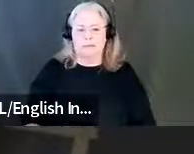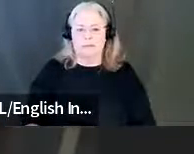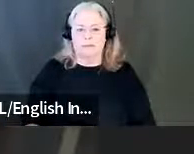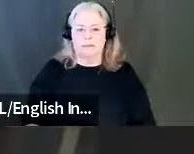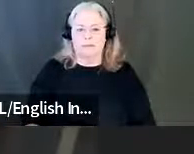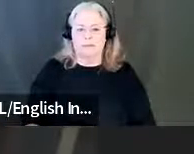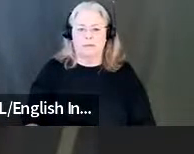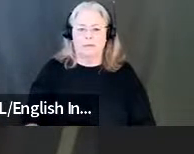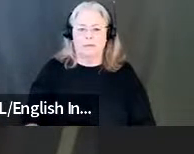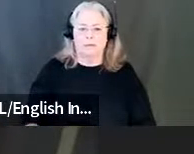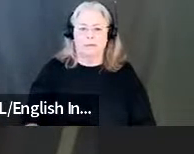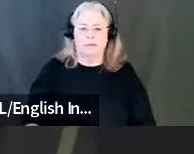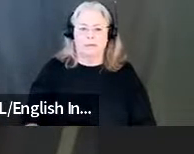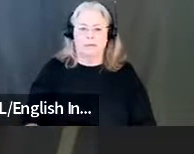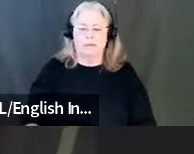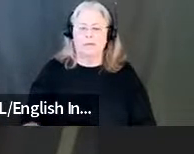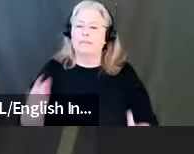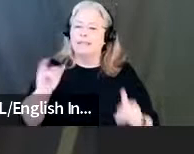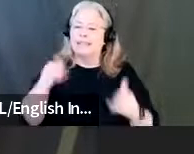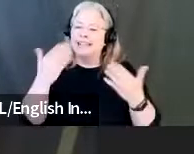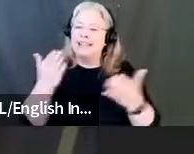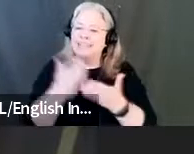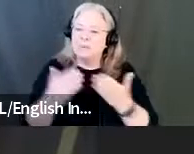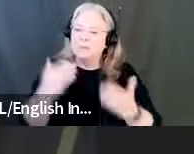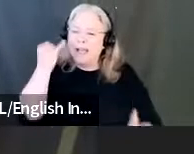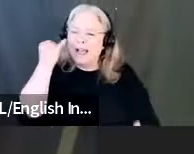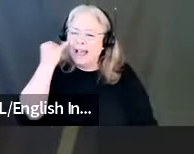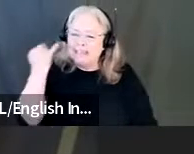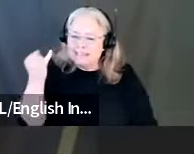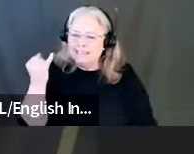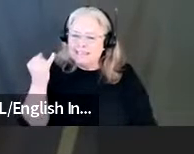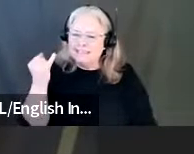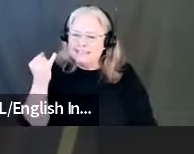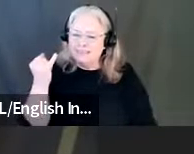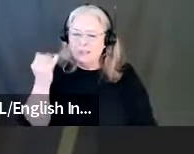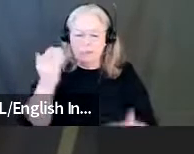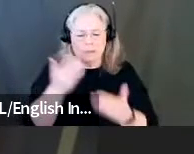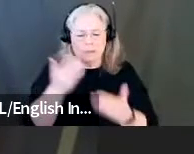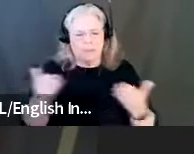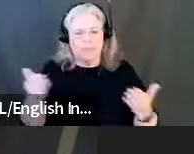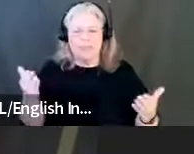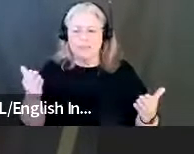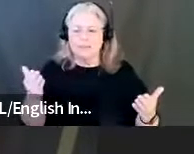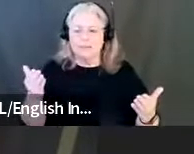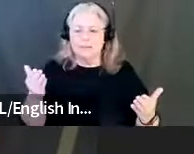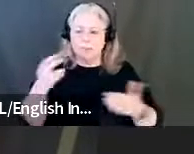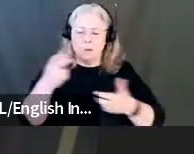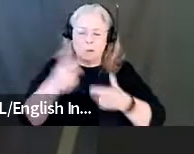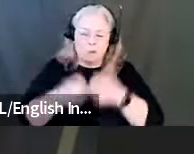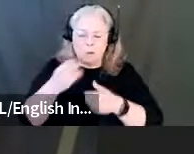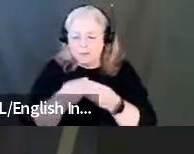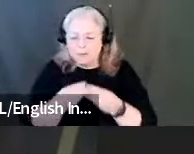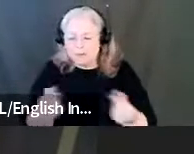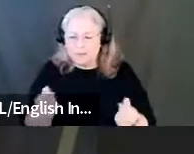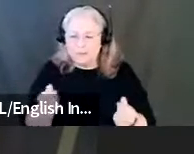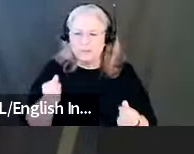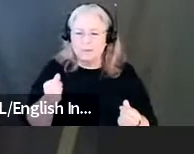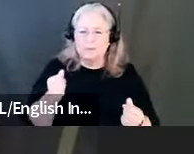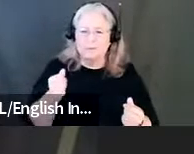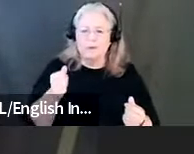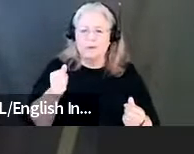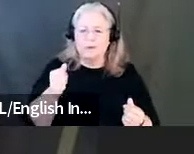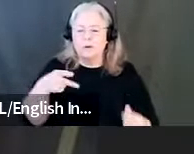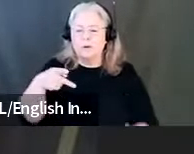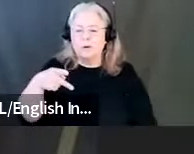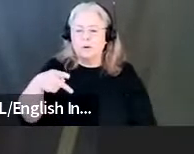around. So that just gives you an idea of, you know, things that, you know, problem solving, rapid